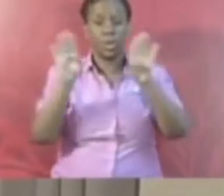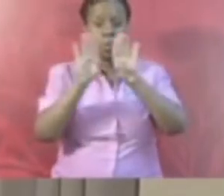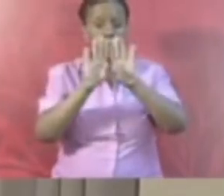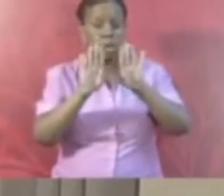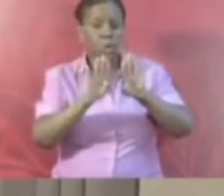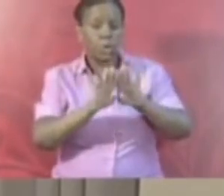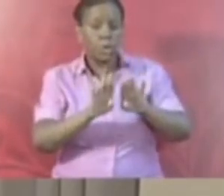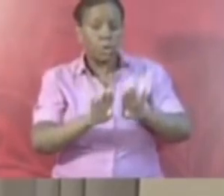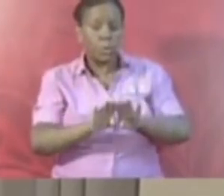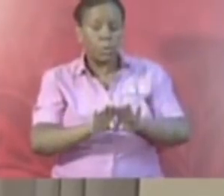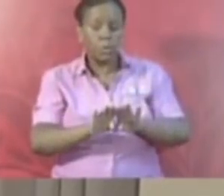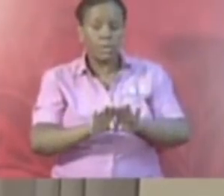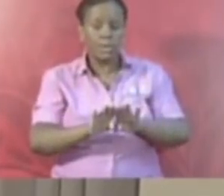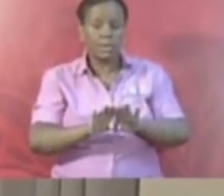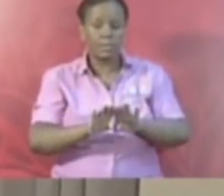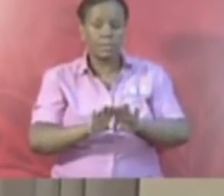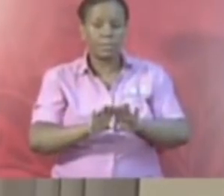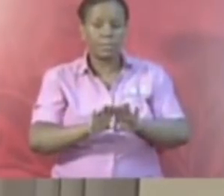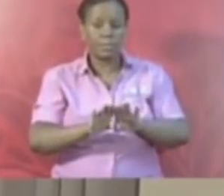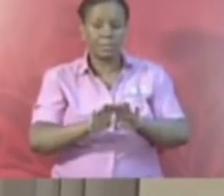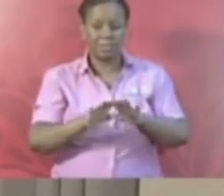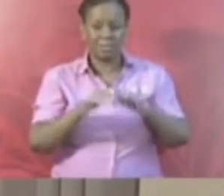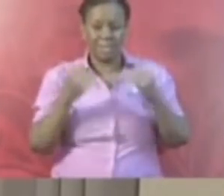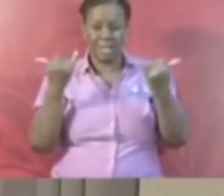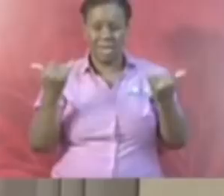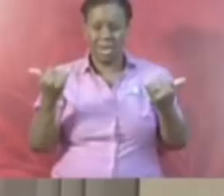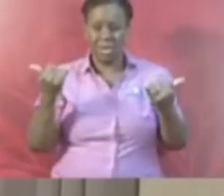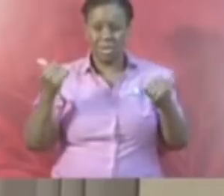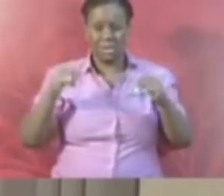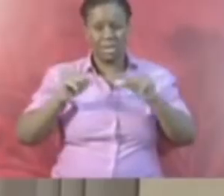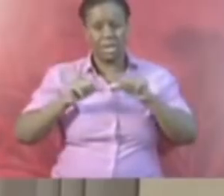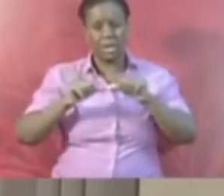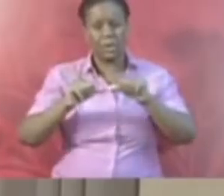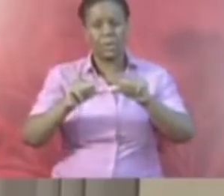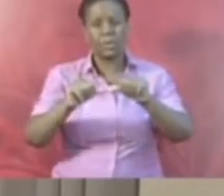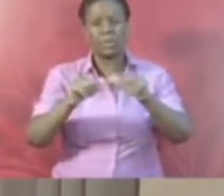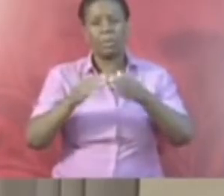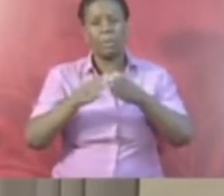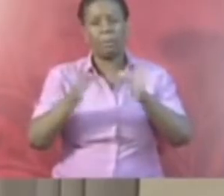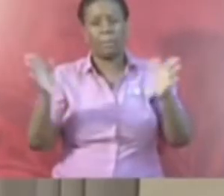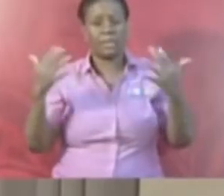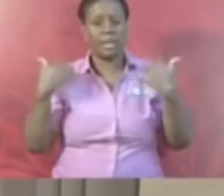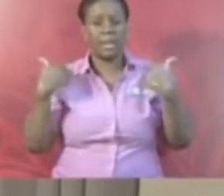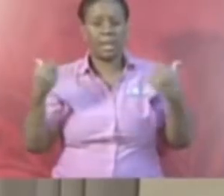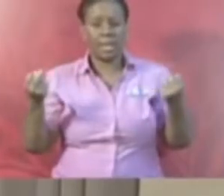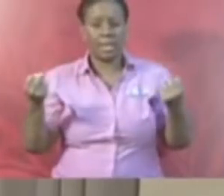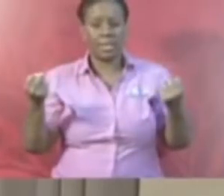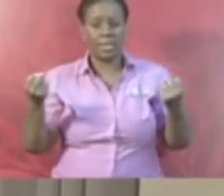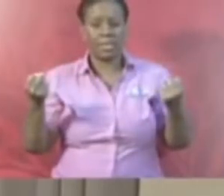must continue these public health measures. The virus is not going away.